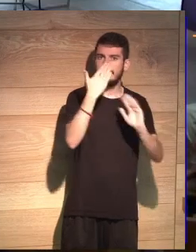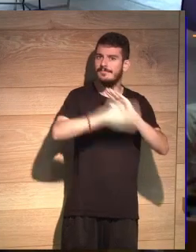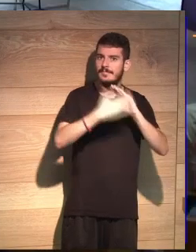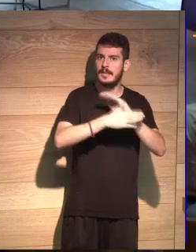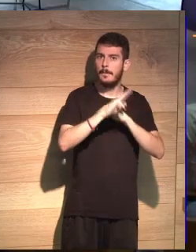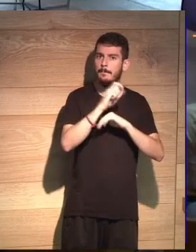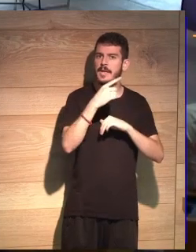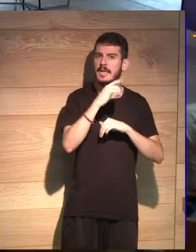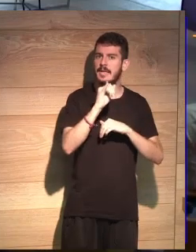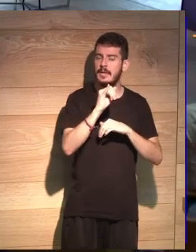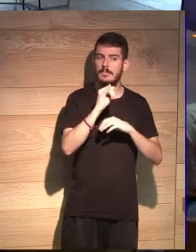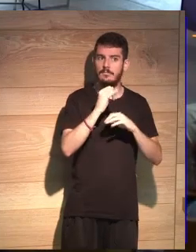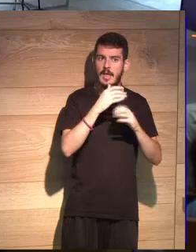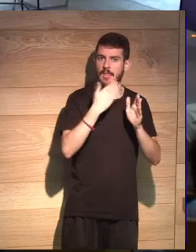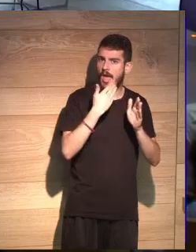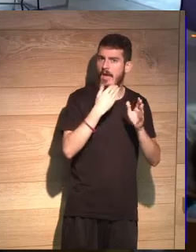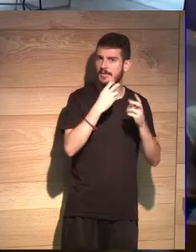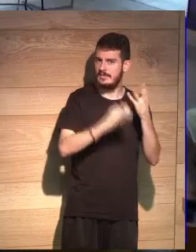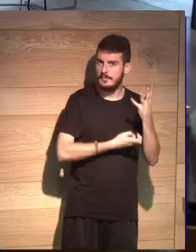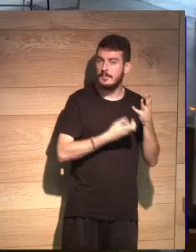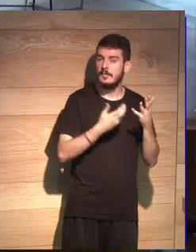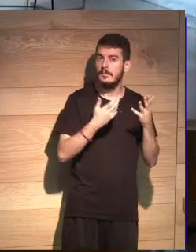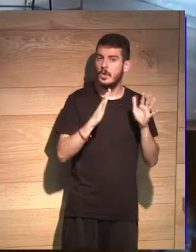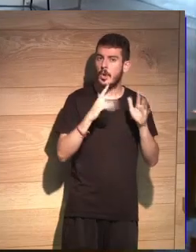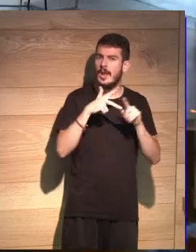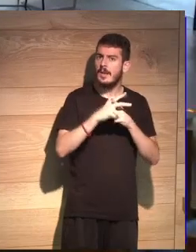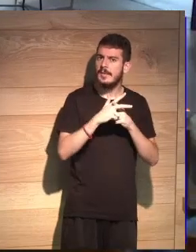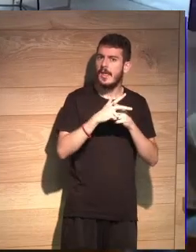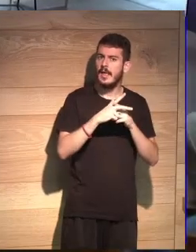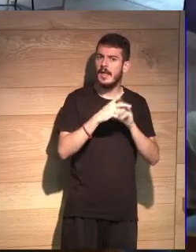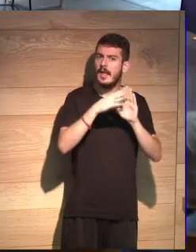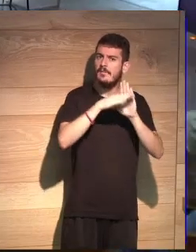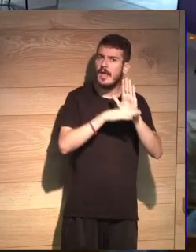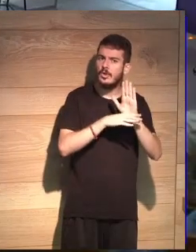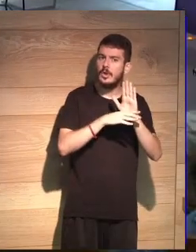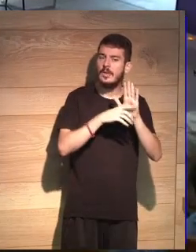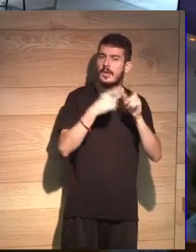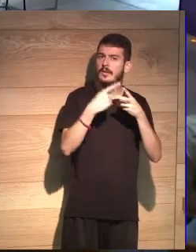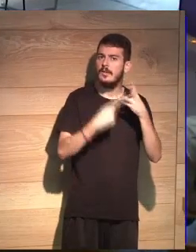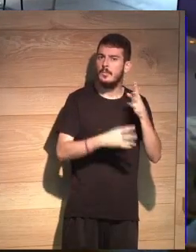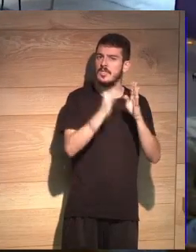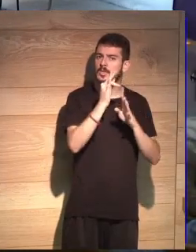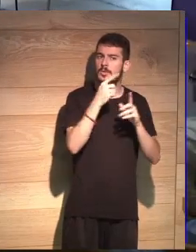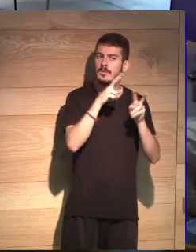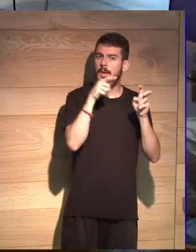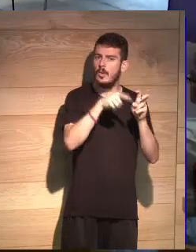We always hear about the logical and limiting functions of PEGI, but there is not